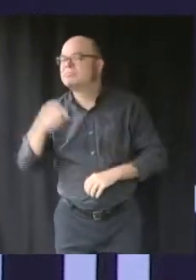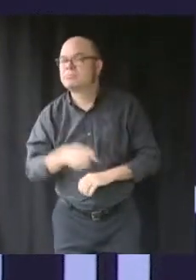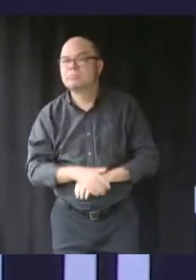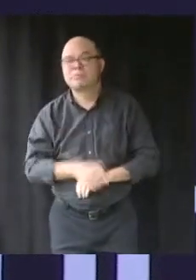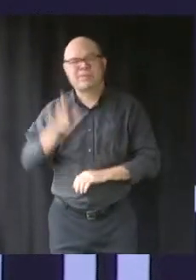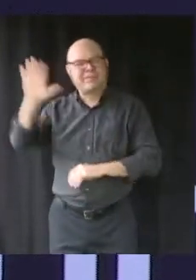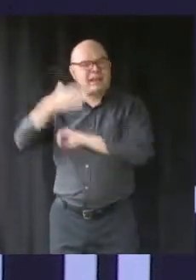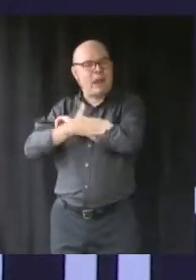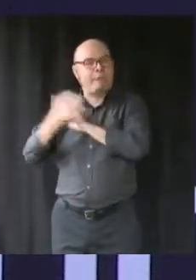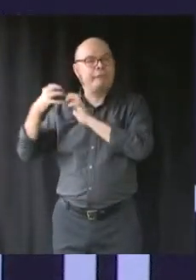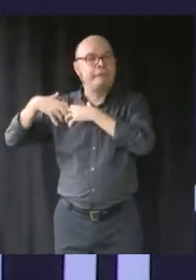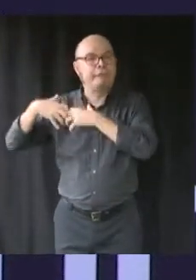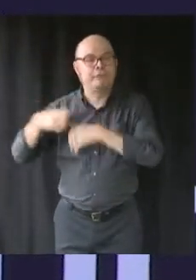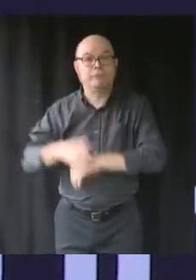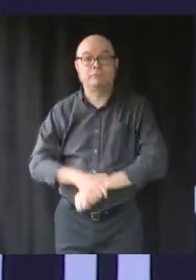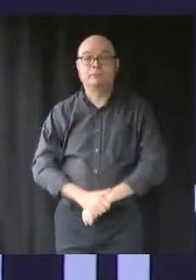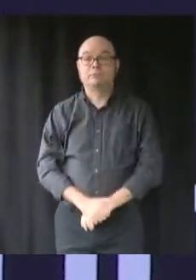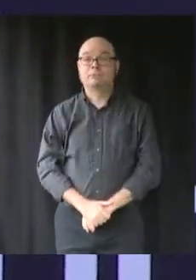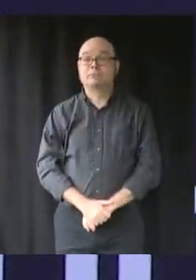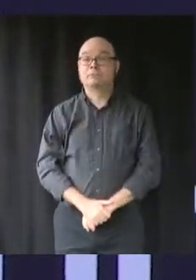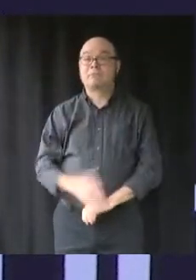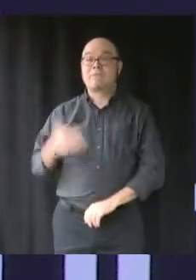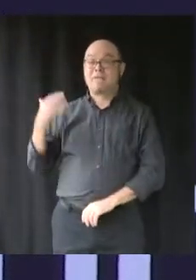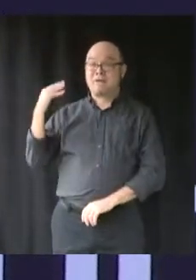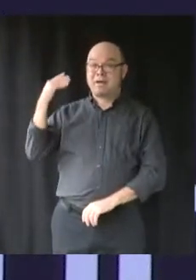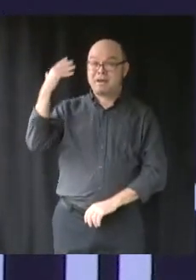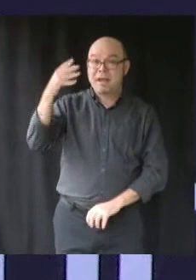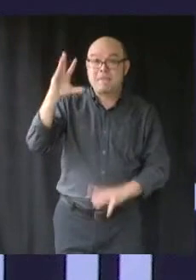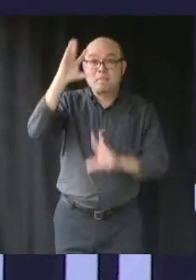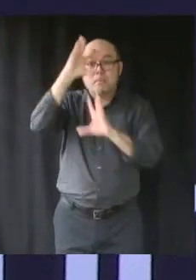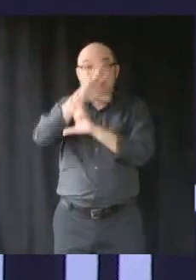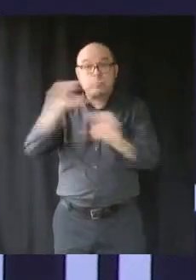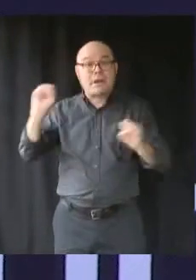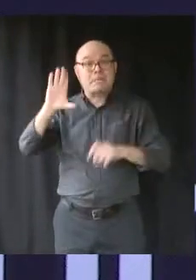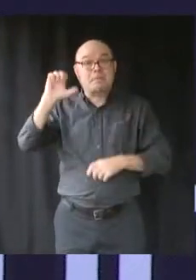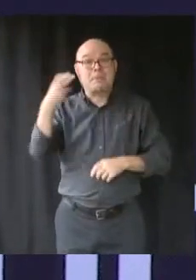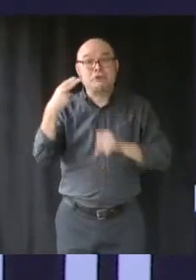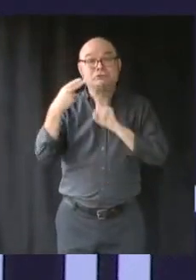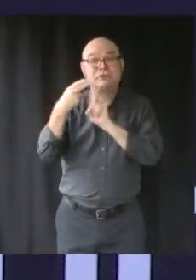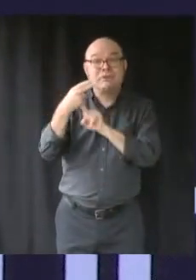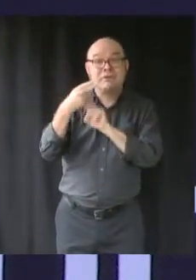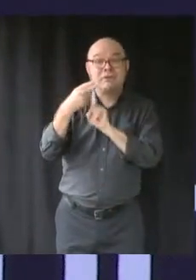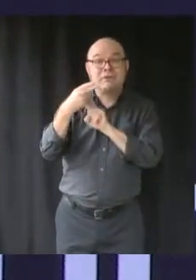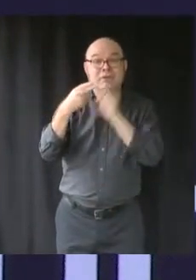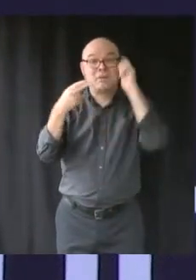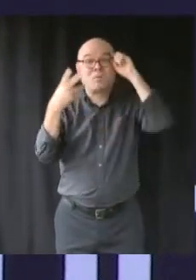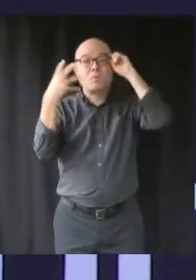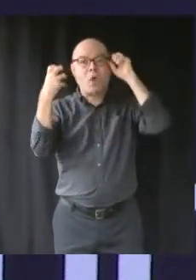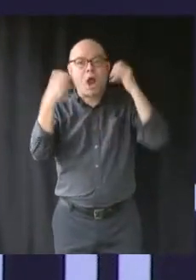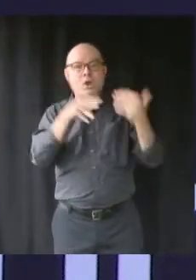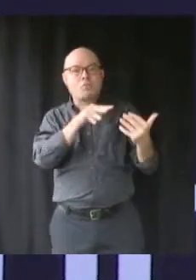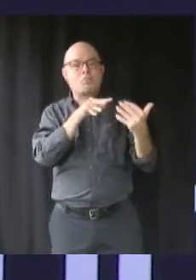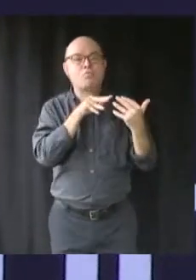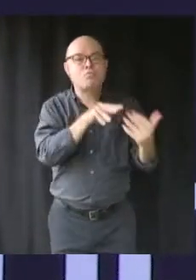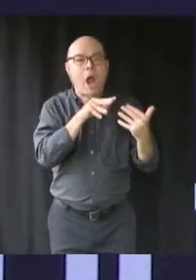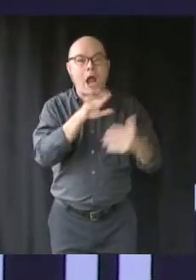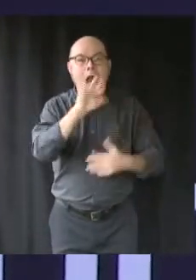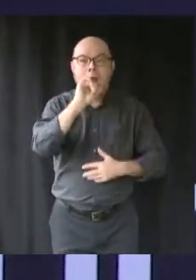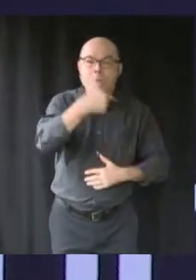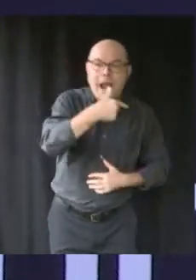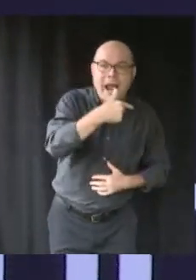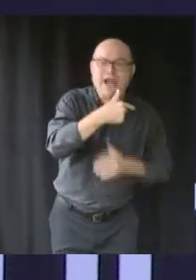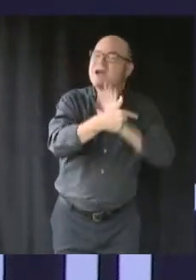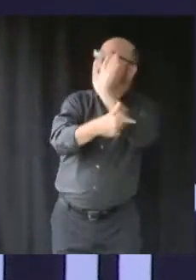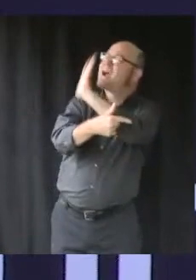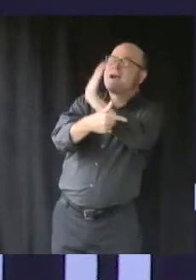Bush administration's war in Iraq, where he declared it erodes our nation's security and its moral leadership.